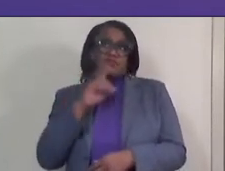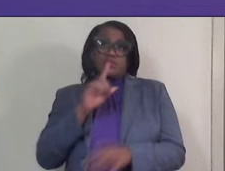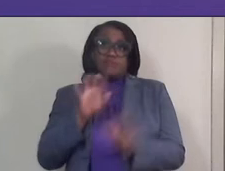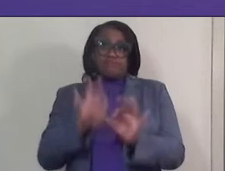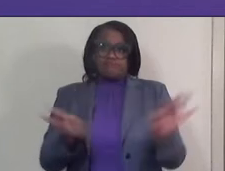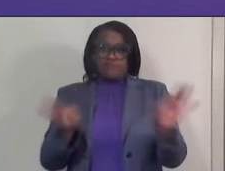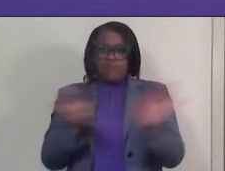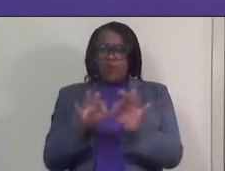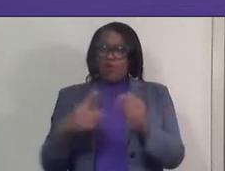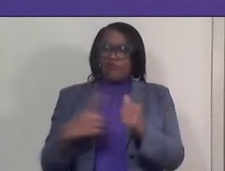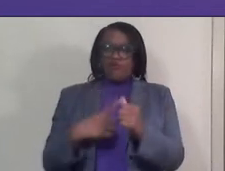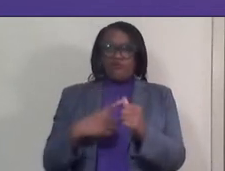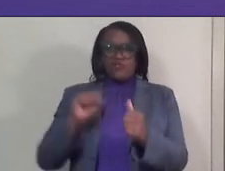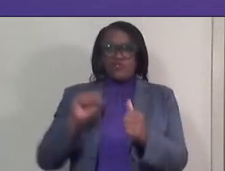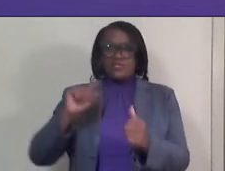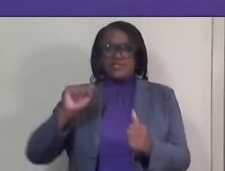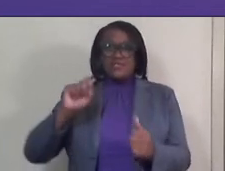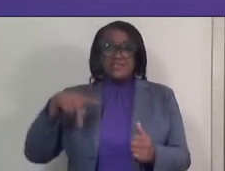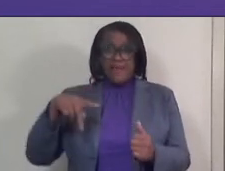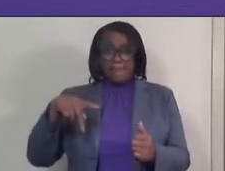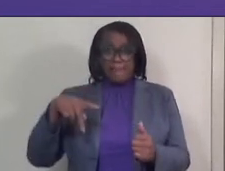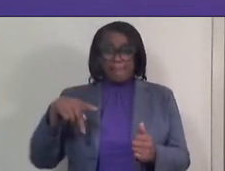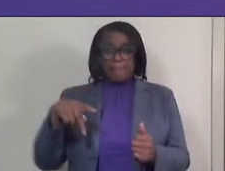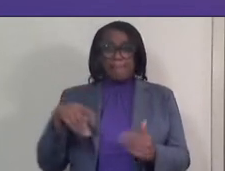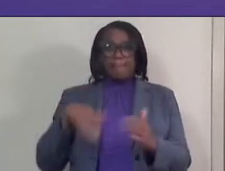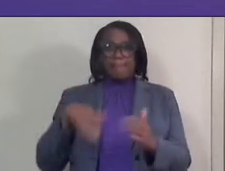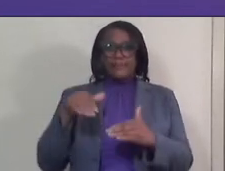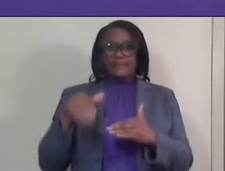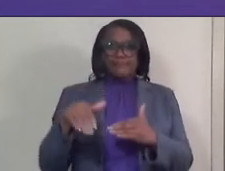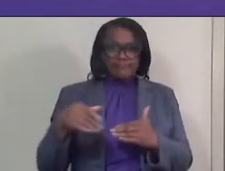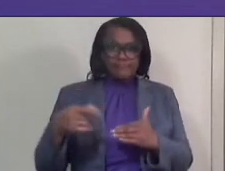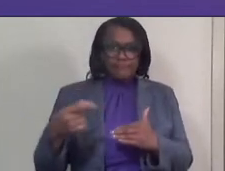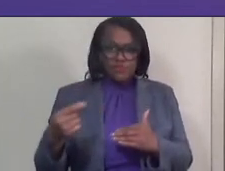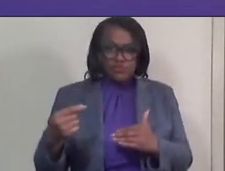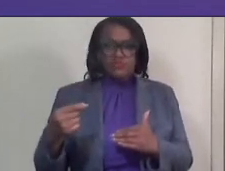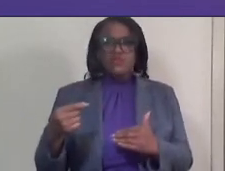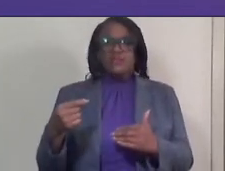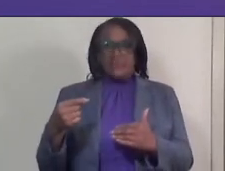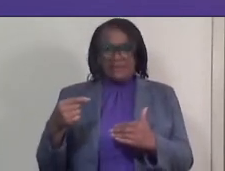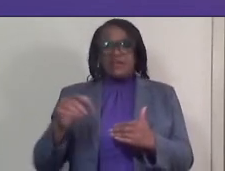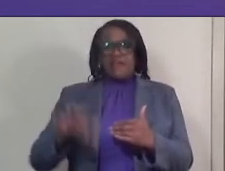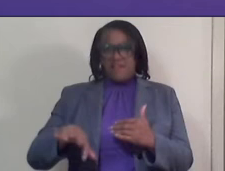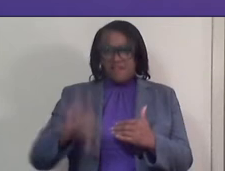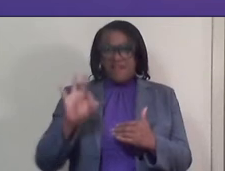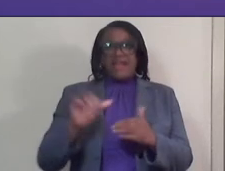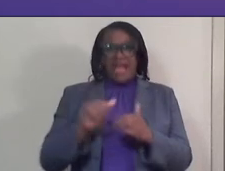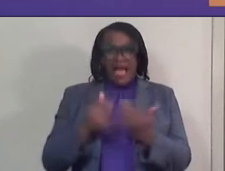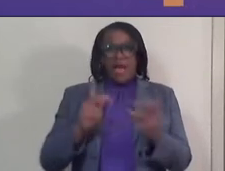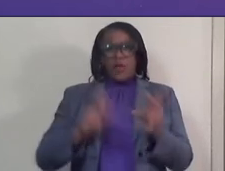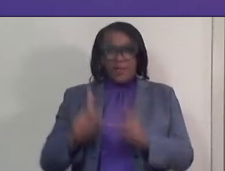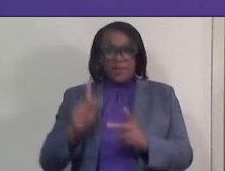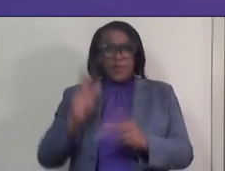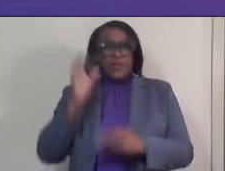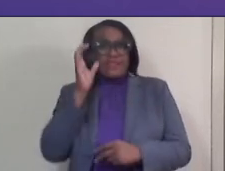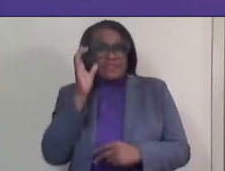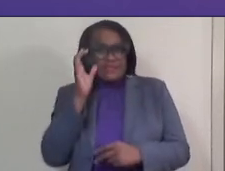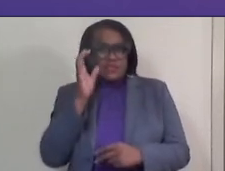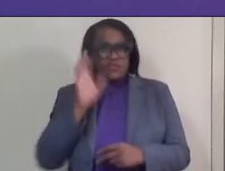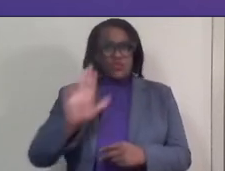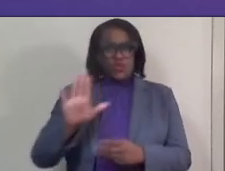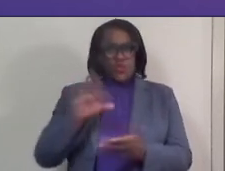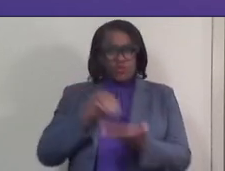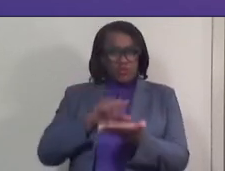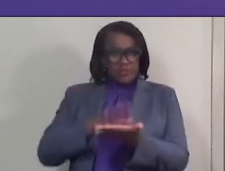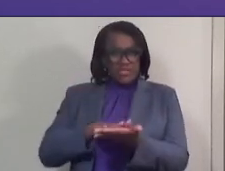in approaching a documentation project is to find out how people will listen to what you have documented, how people